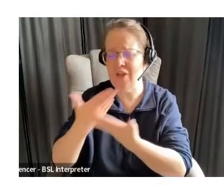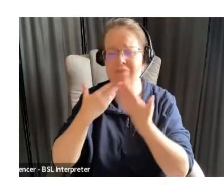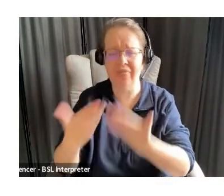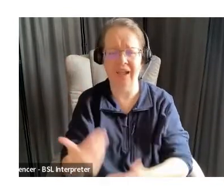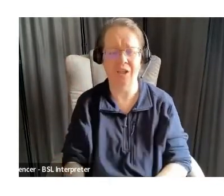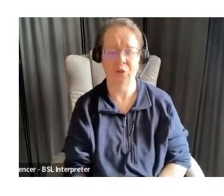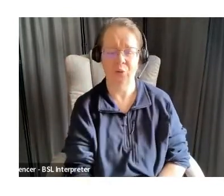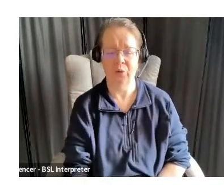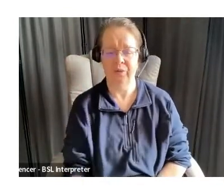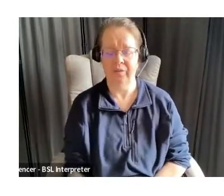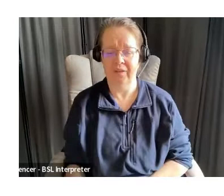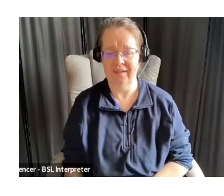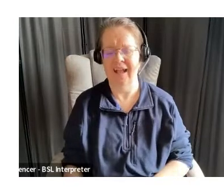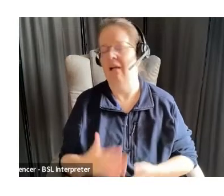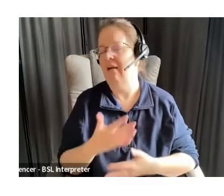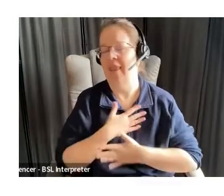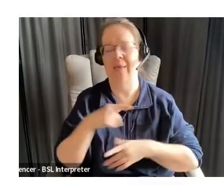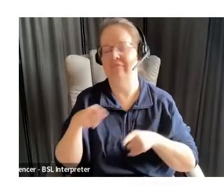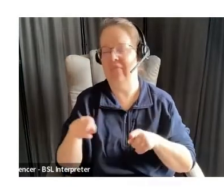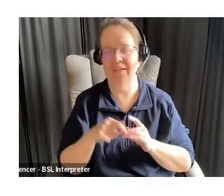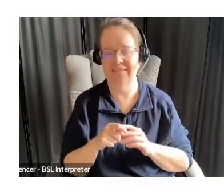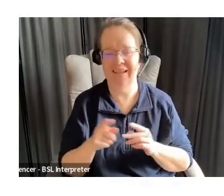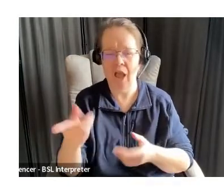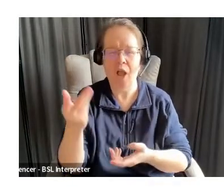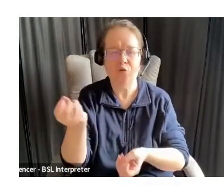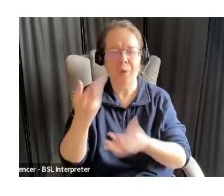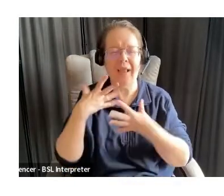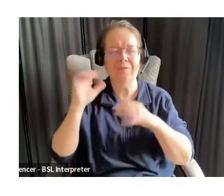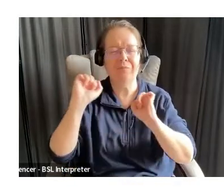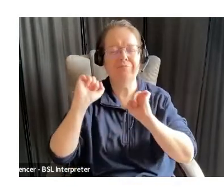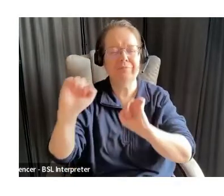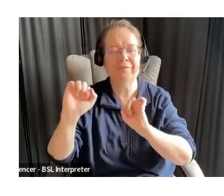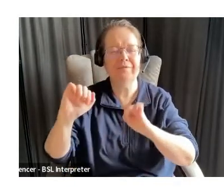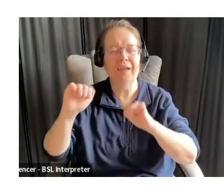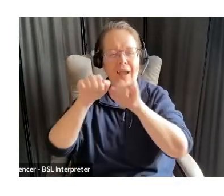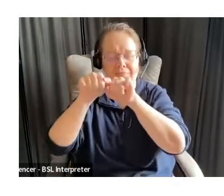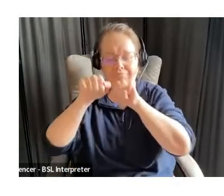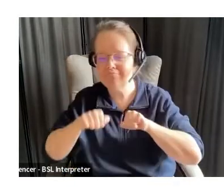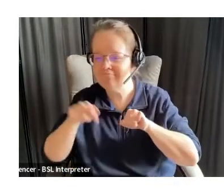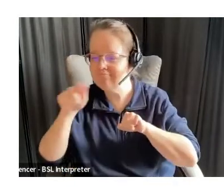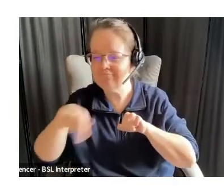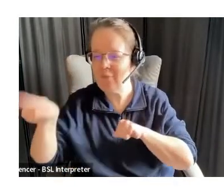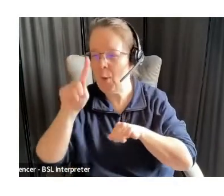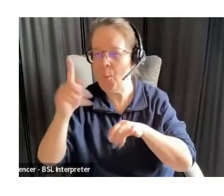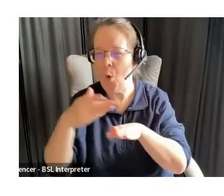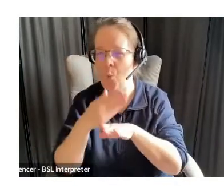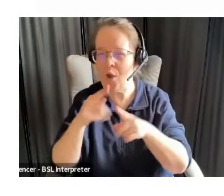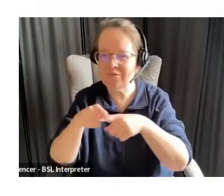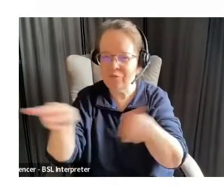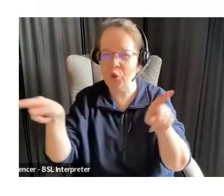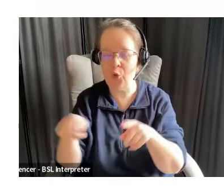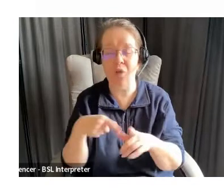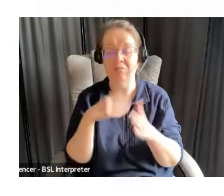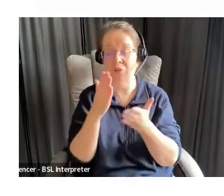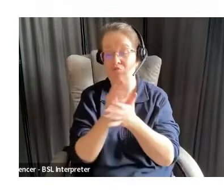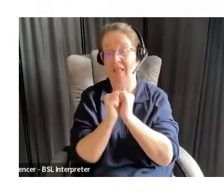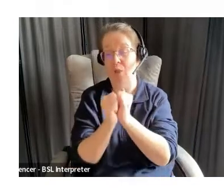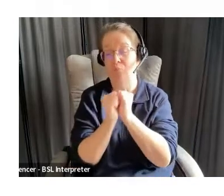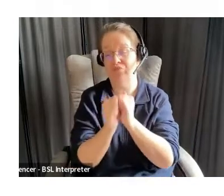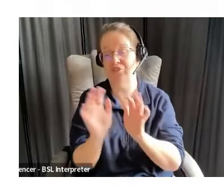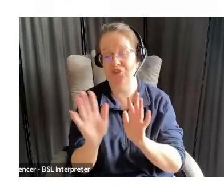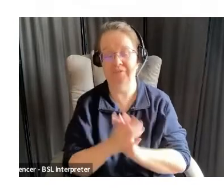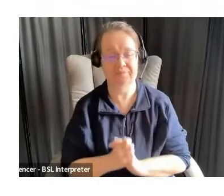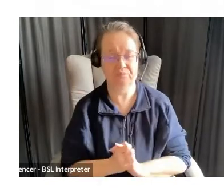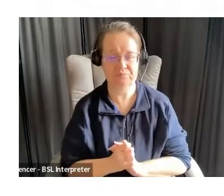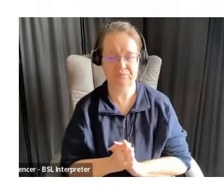I'm loving this because you're giving me insights into what has worked for you. So I really appreciate it, everyone.